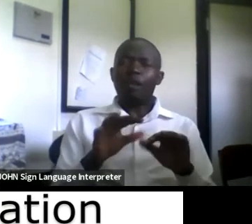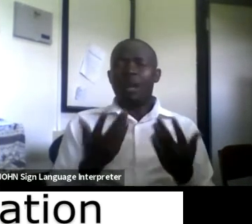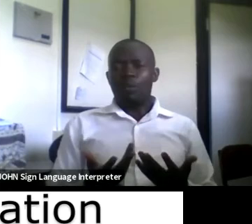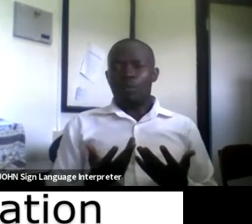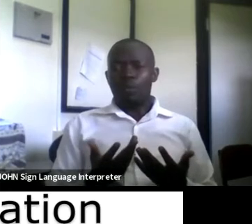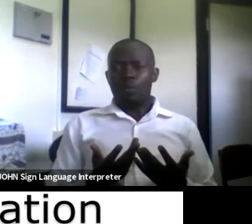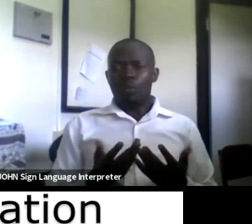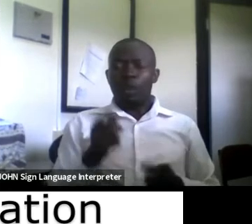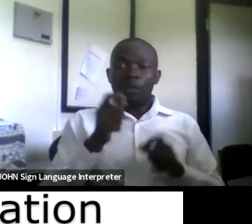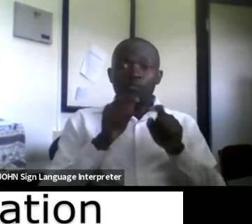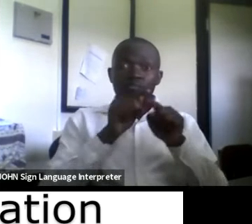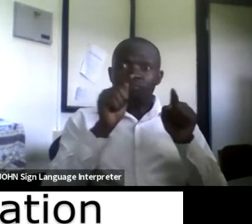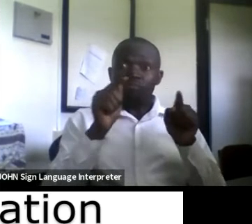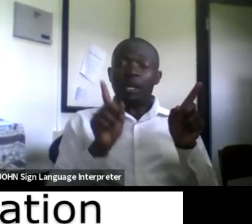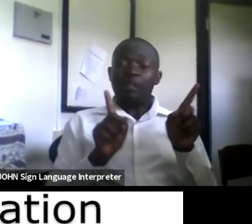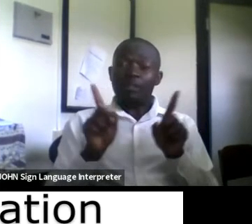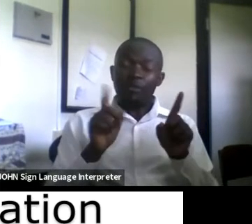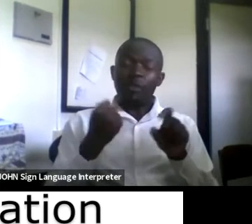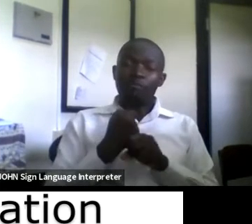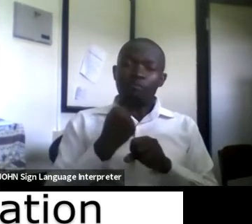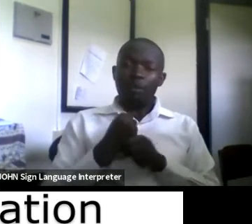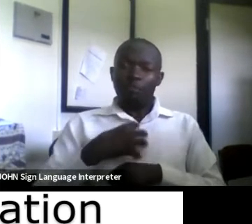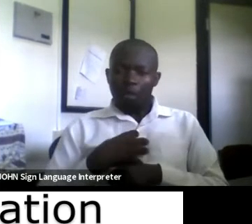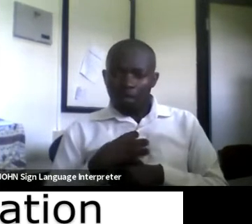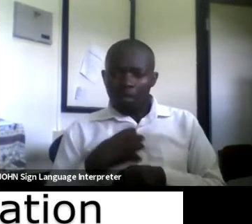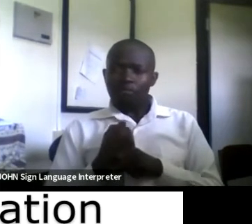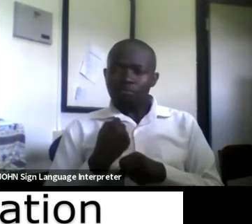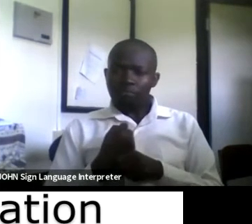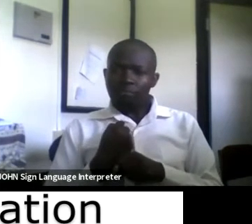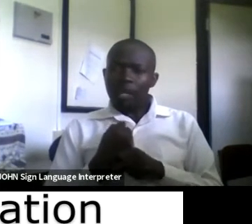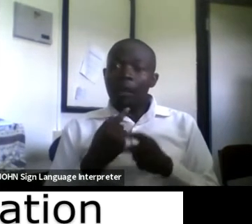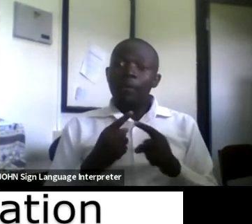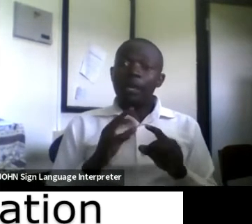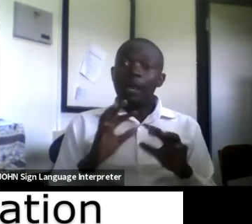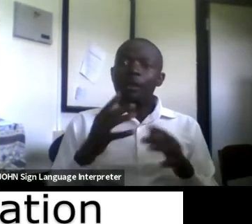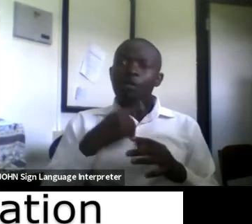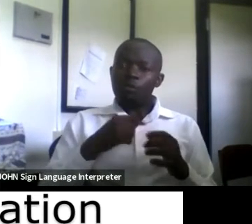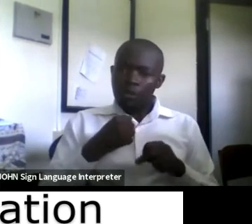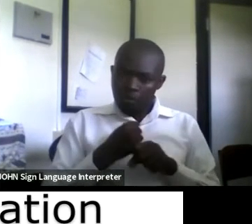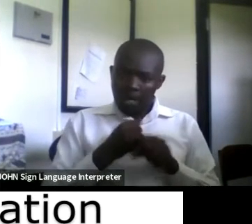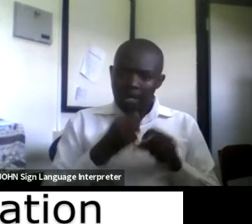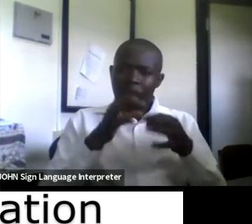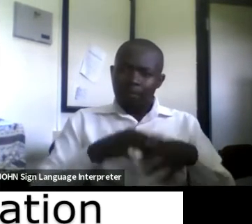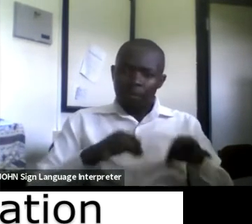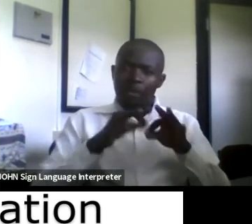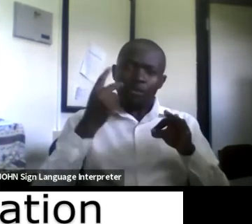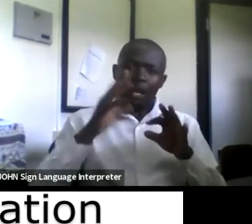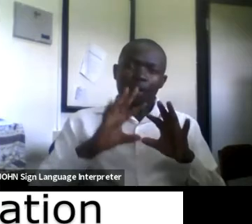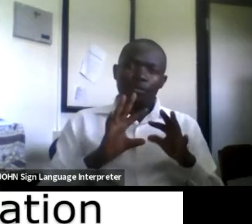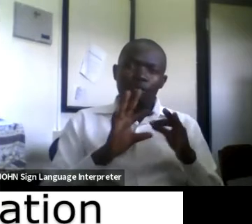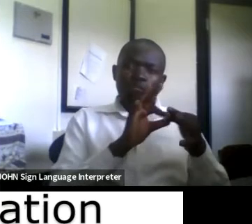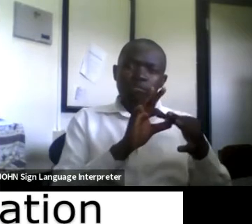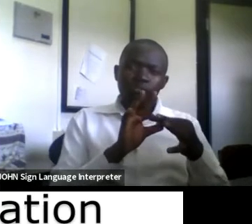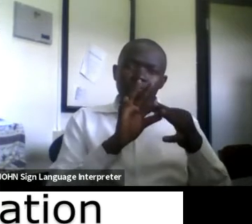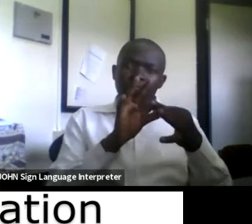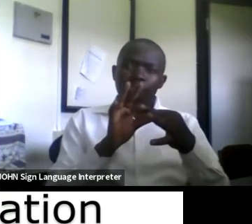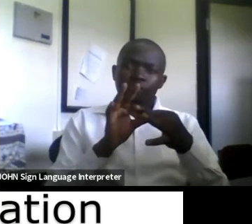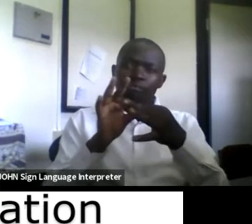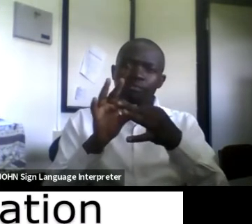people in the field are doing a lot of work. However, it is important to connect with these frameworks and